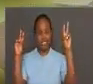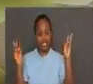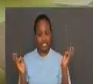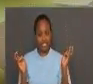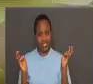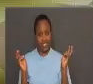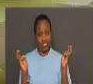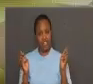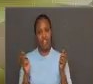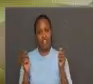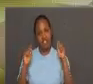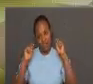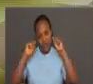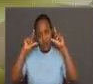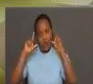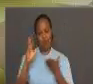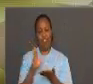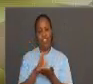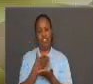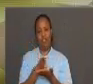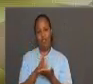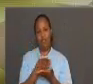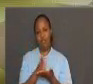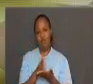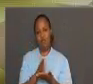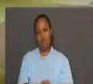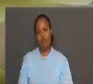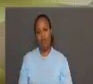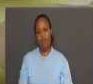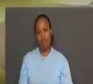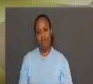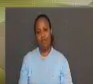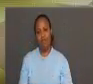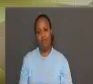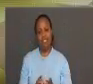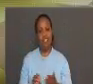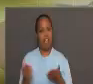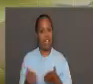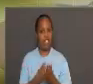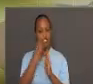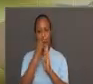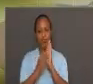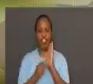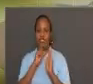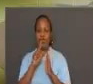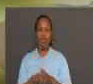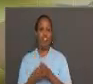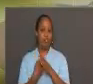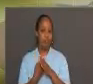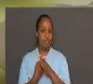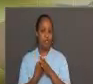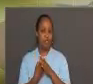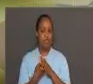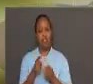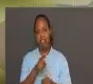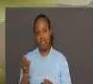on active participation. We are beginning a new unit in which you